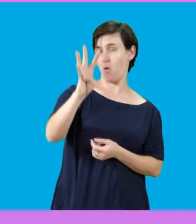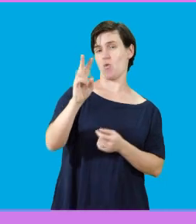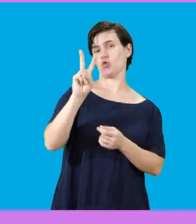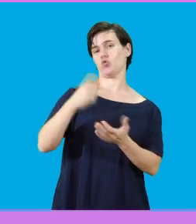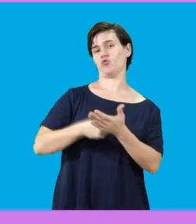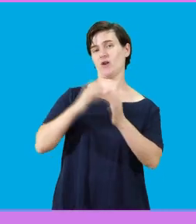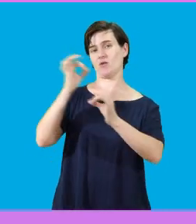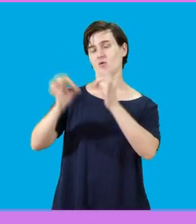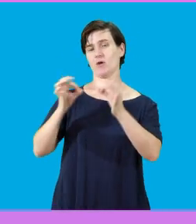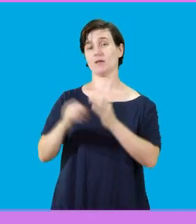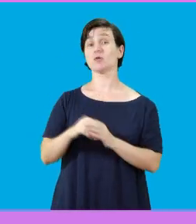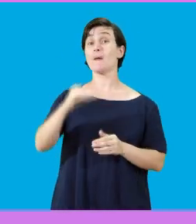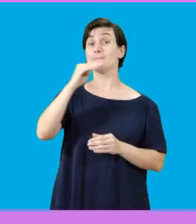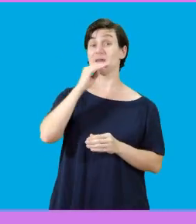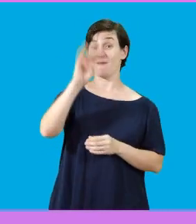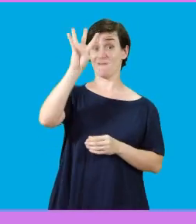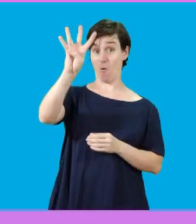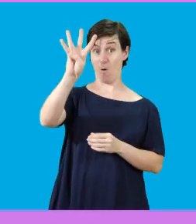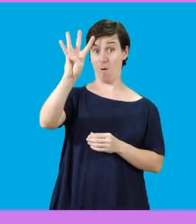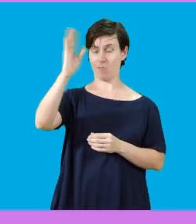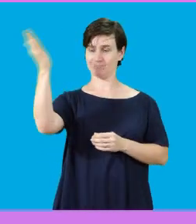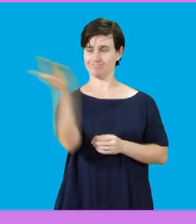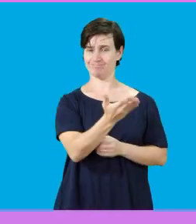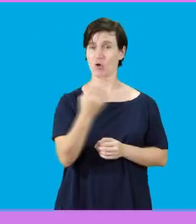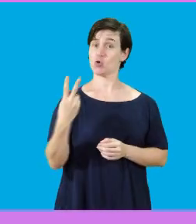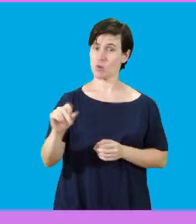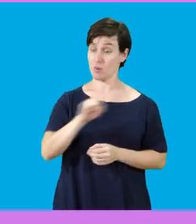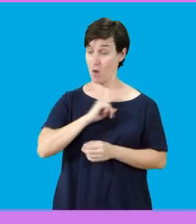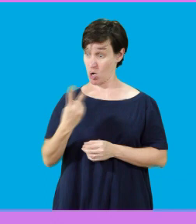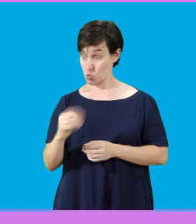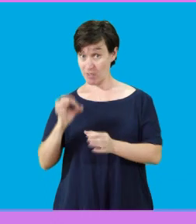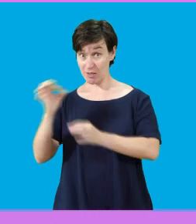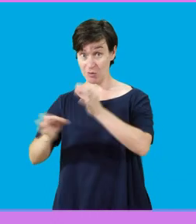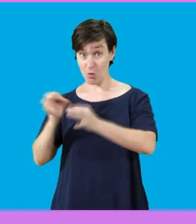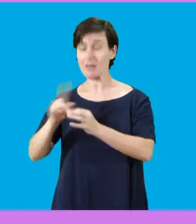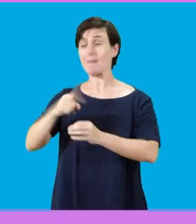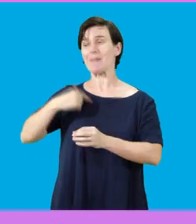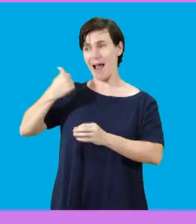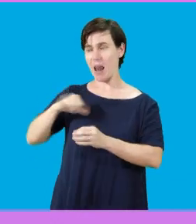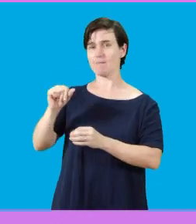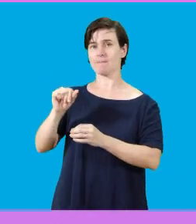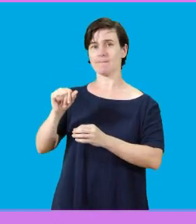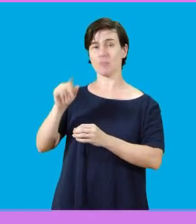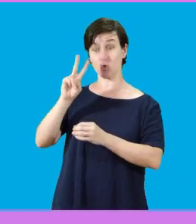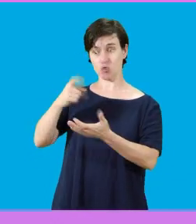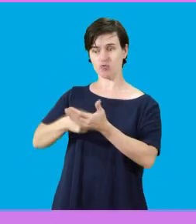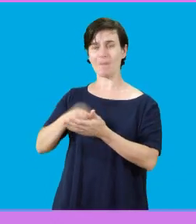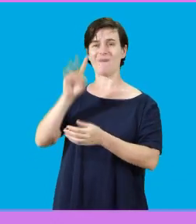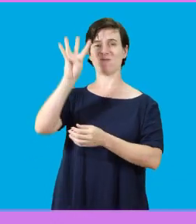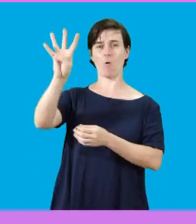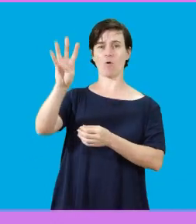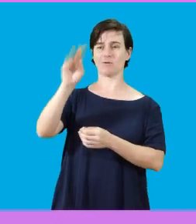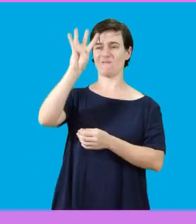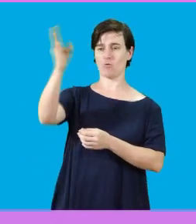of them. So it's going to be 4/20. Now, then it means the probability is 4/20, but because probability is always written in its simplest